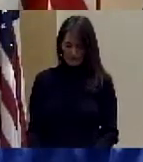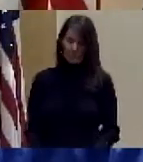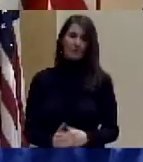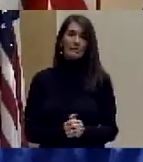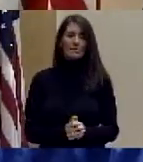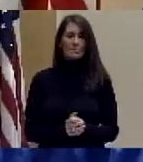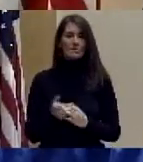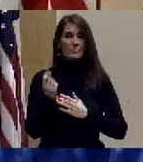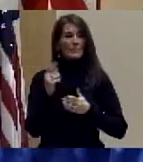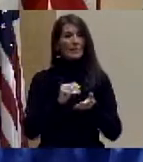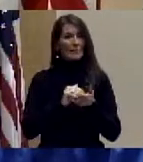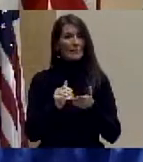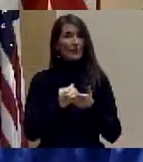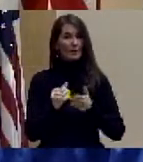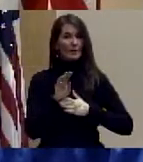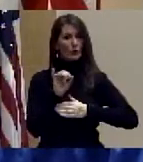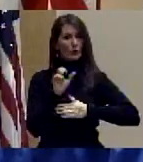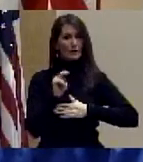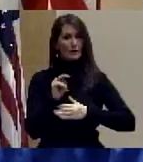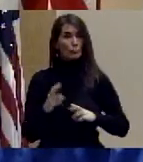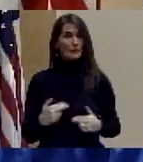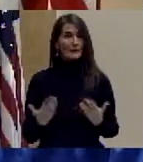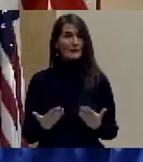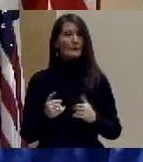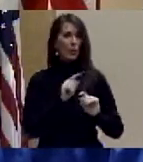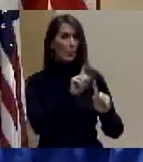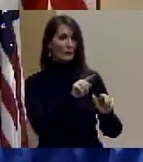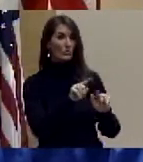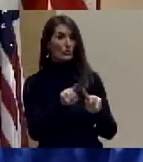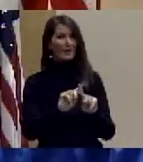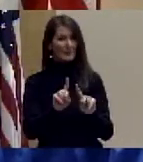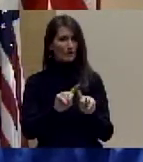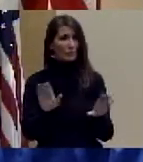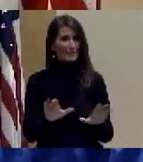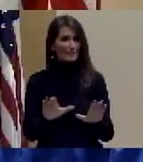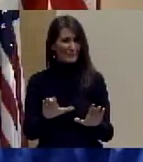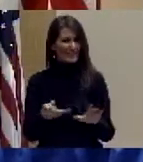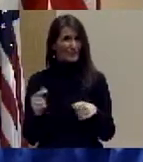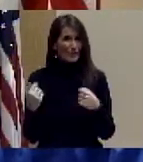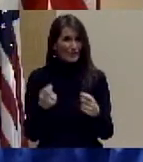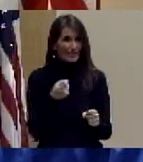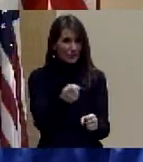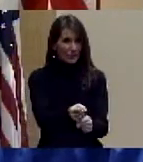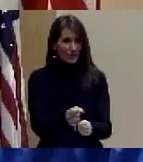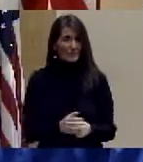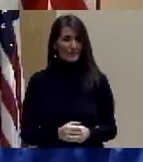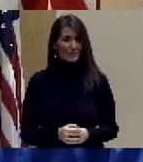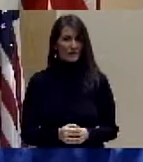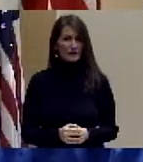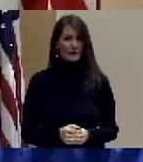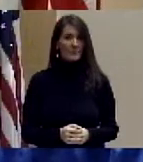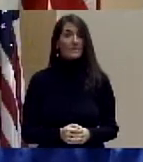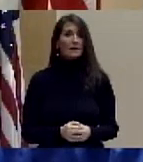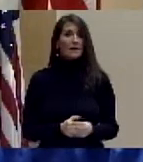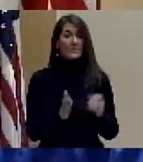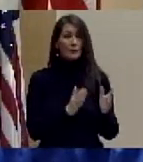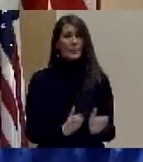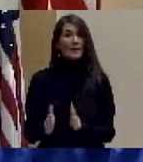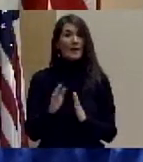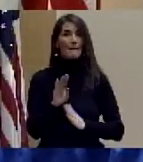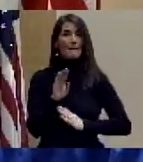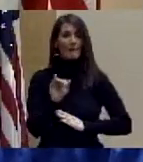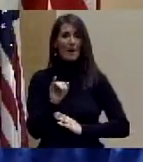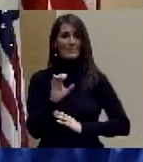Thousands of Brighton residents and others attended those activities during the years. But as we planned our